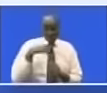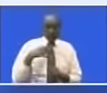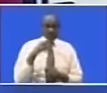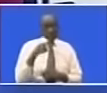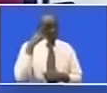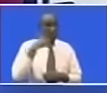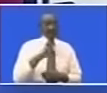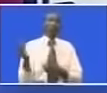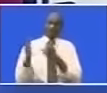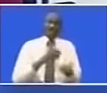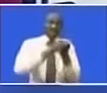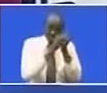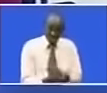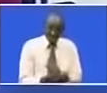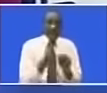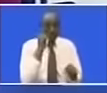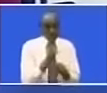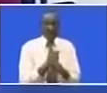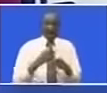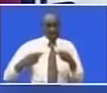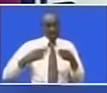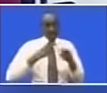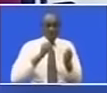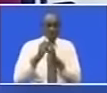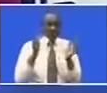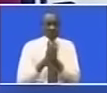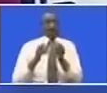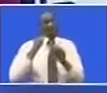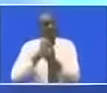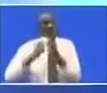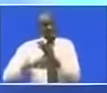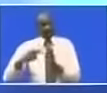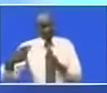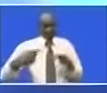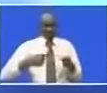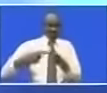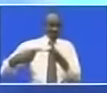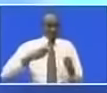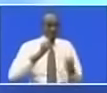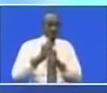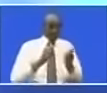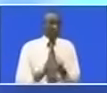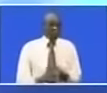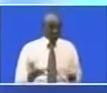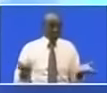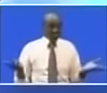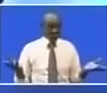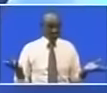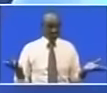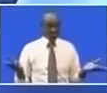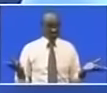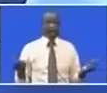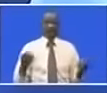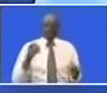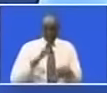Tanzania. Right. Change versus hard work. Change versus hard work. I don't know which one, how different. All right. They could be, because when I'm